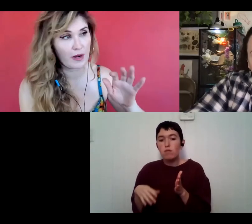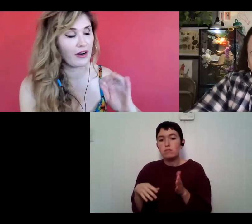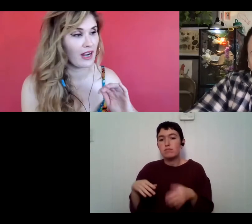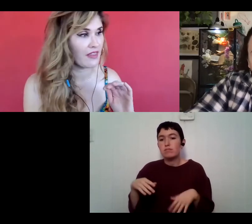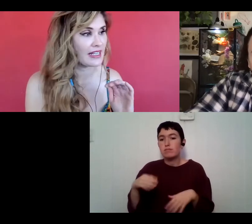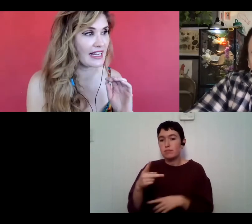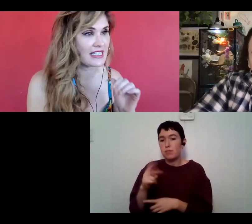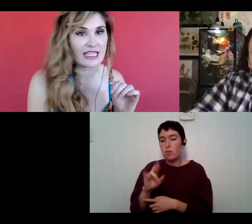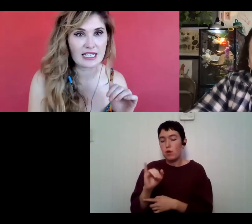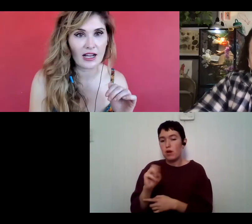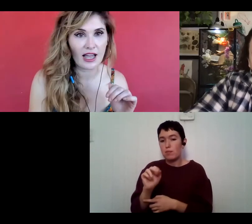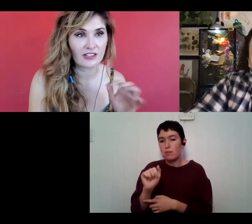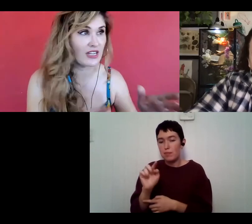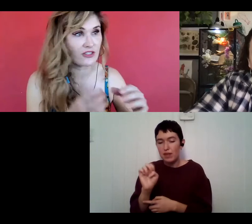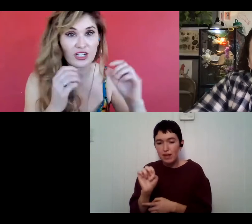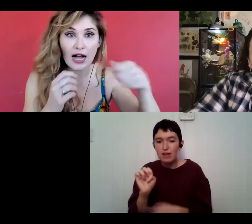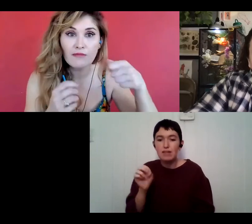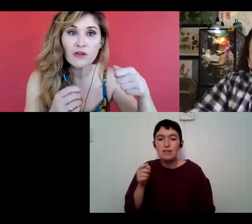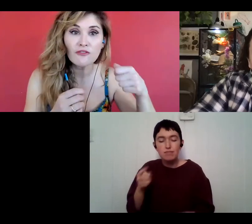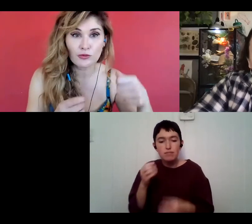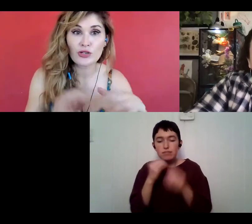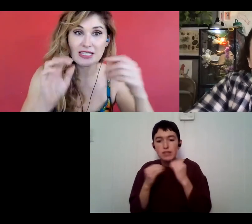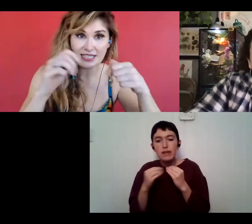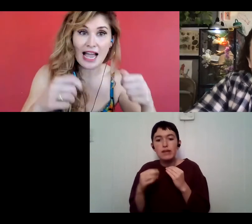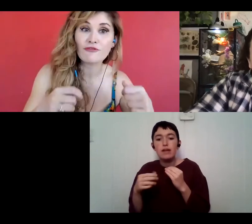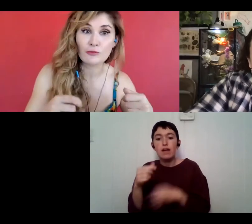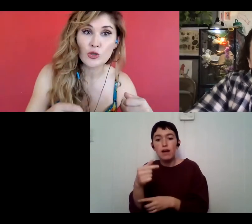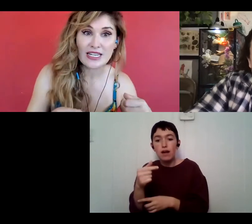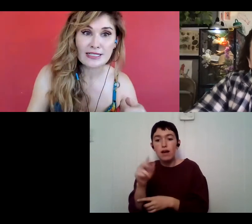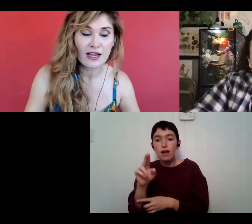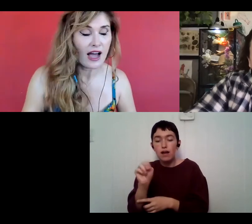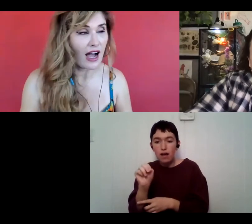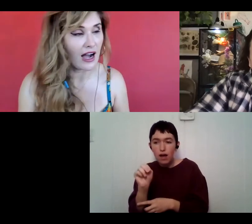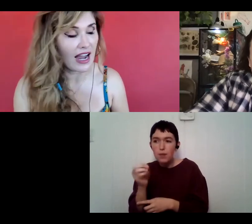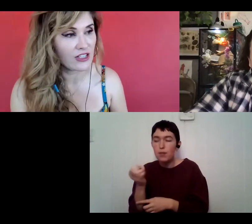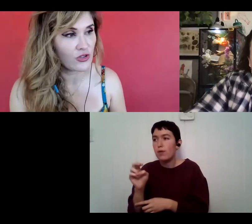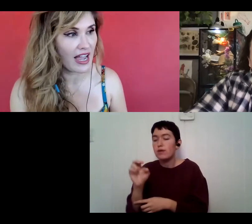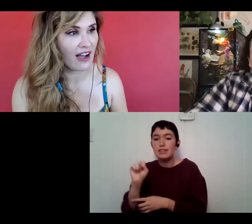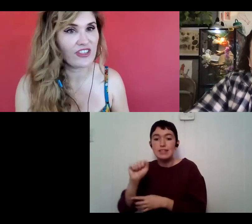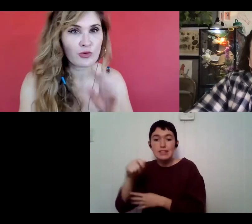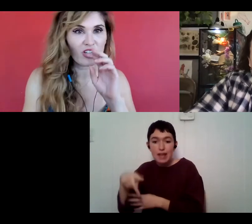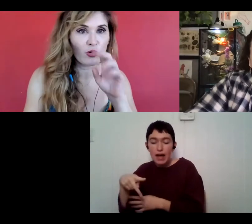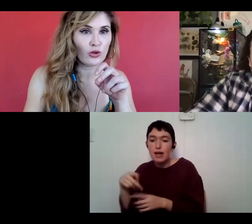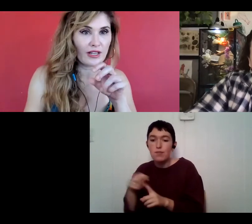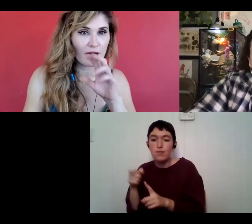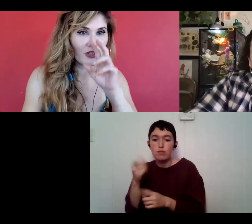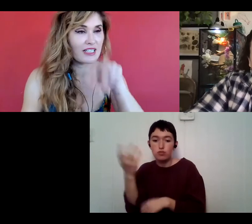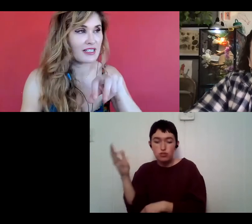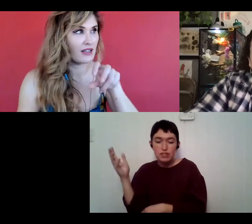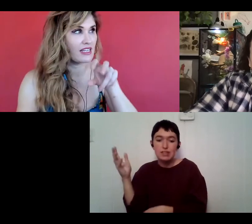Central America that like to eat exudates or gum from trees, like sap from trees. And so they have these really